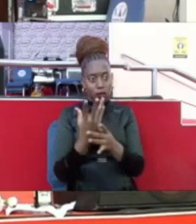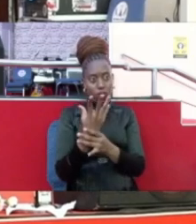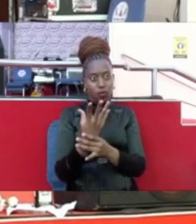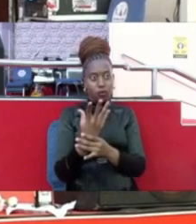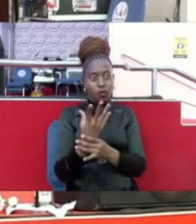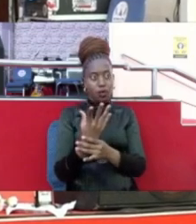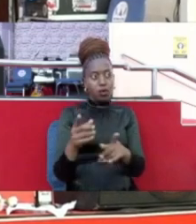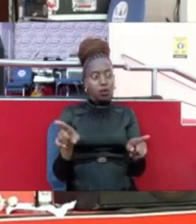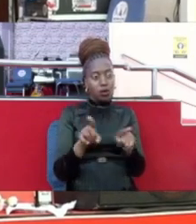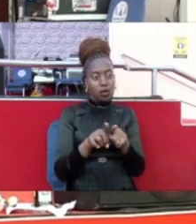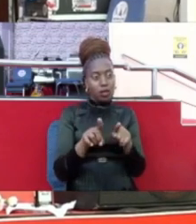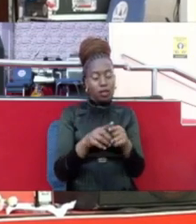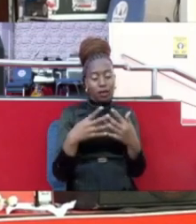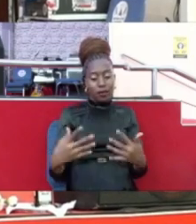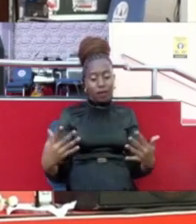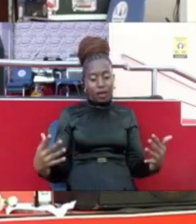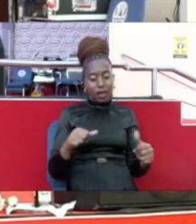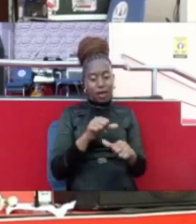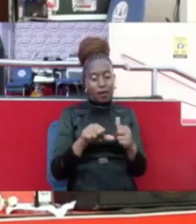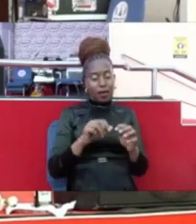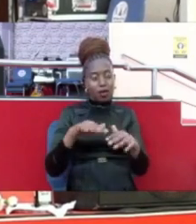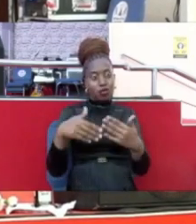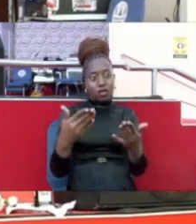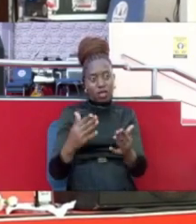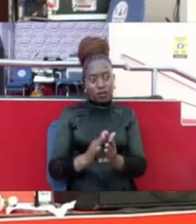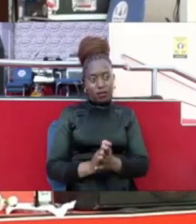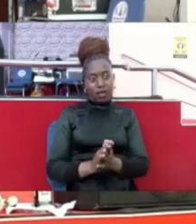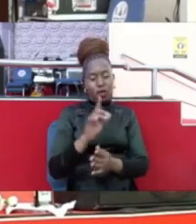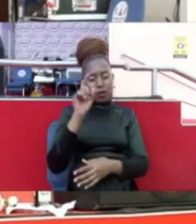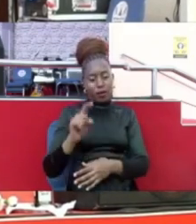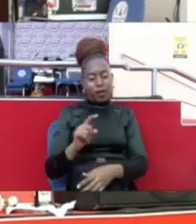in the middle of that is called patience.